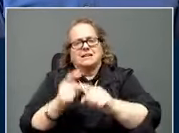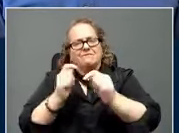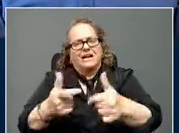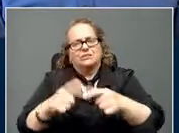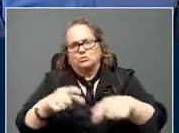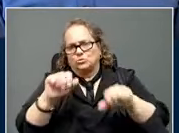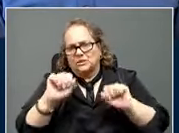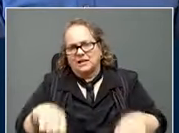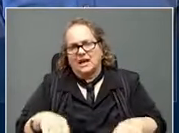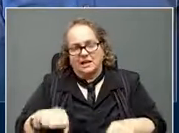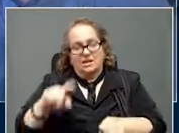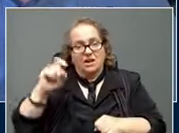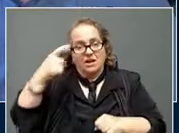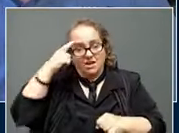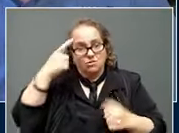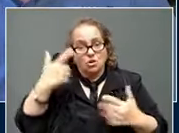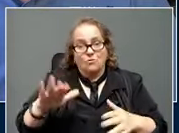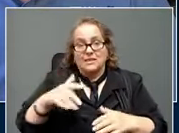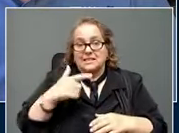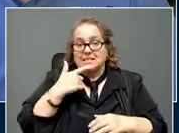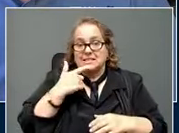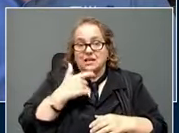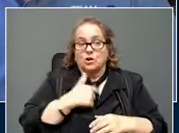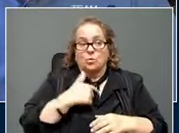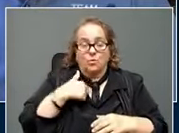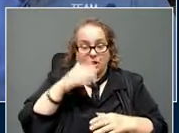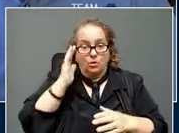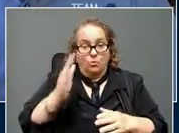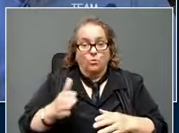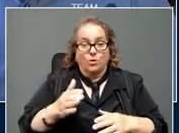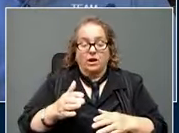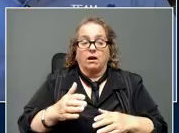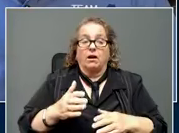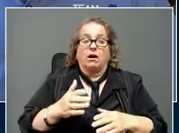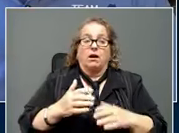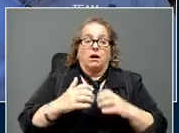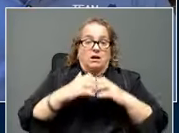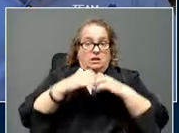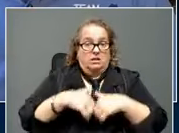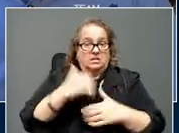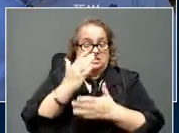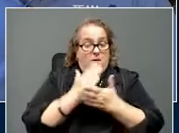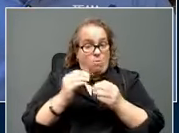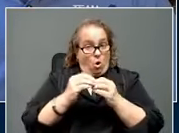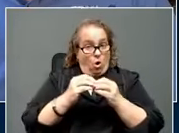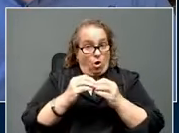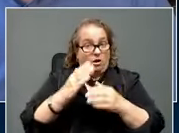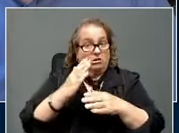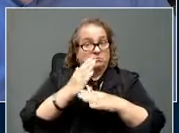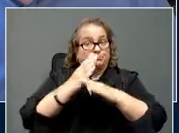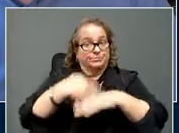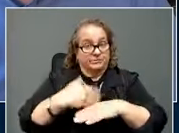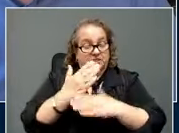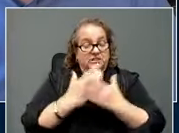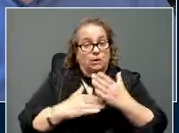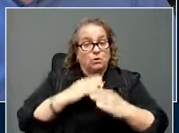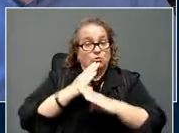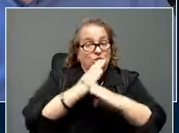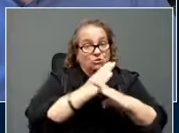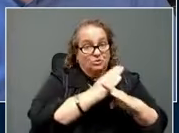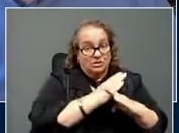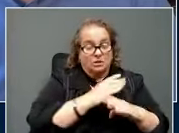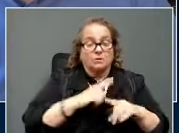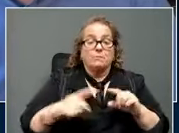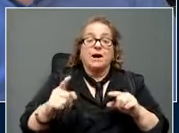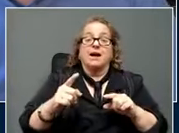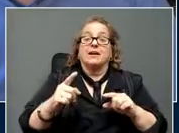Governor's already said we're going to lift more restrictions. And the safest way for us to do that is for everyone to be protected through the